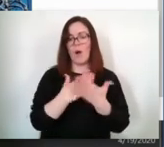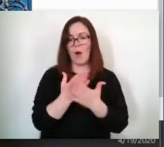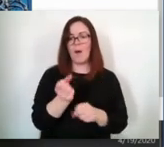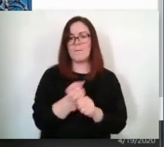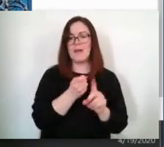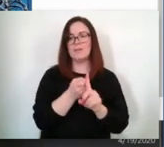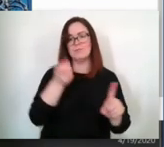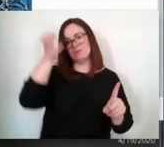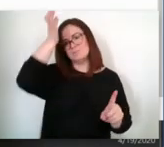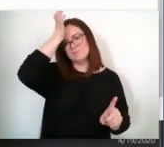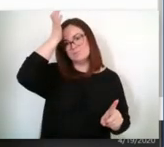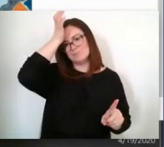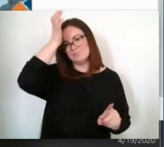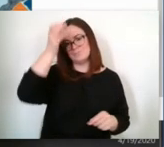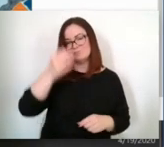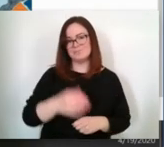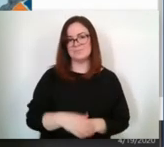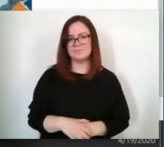goods.